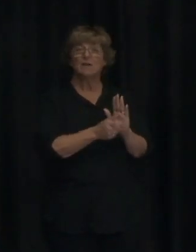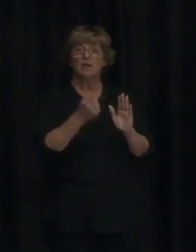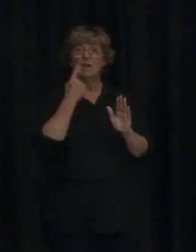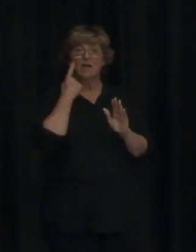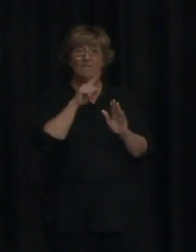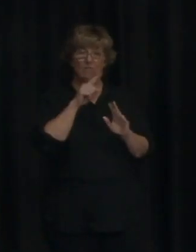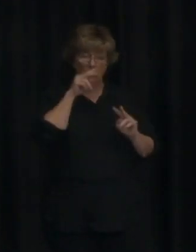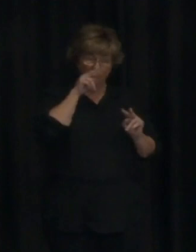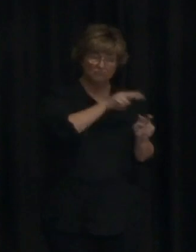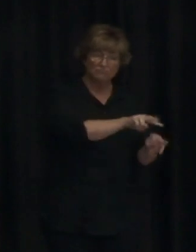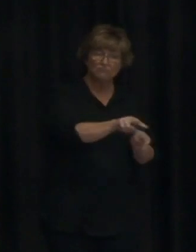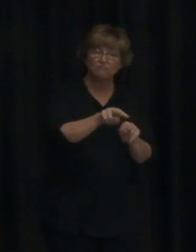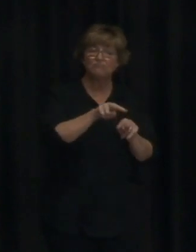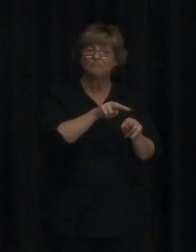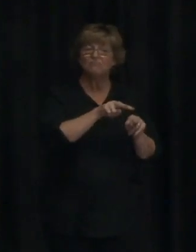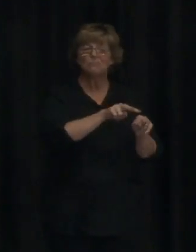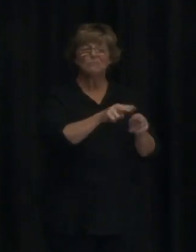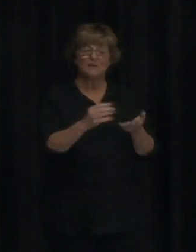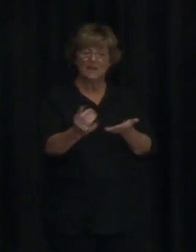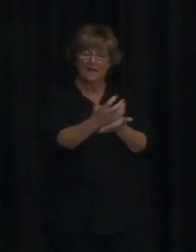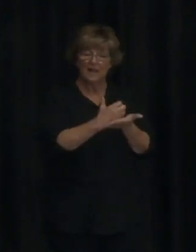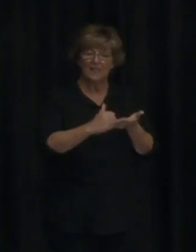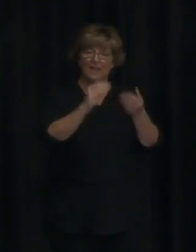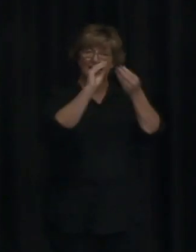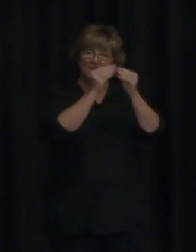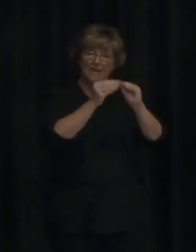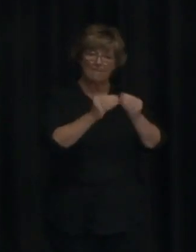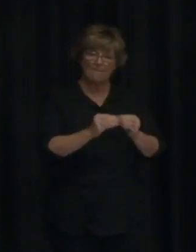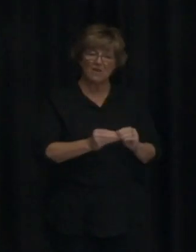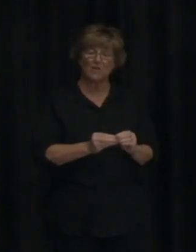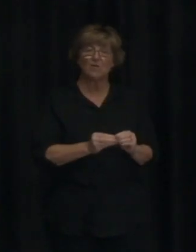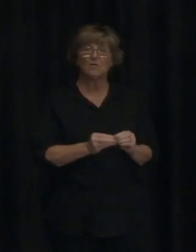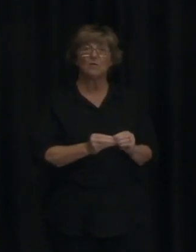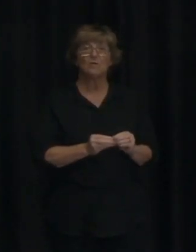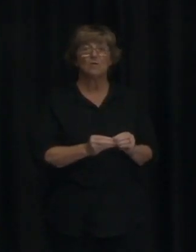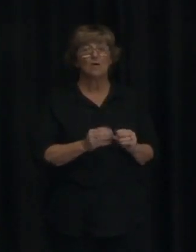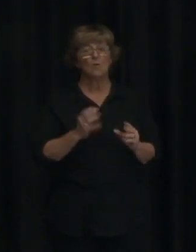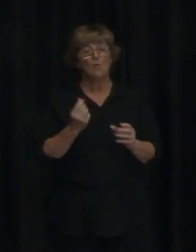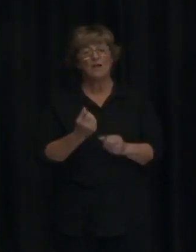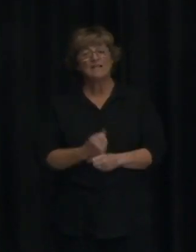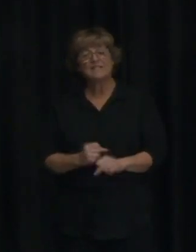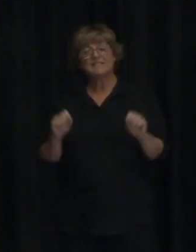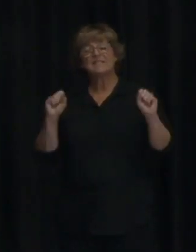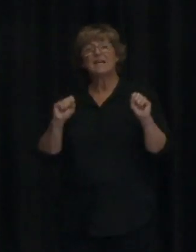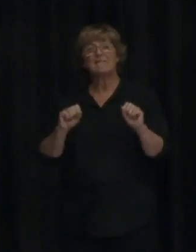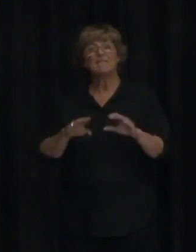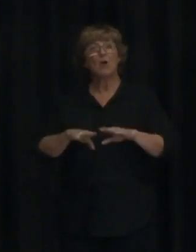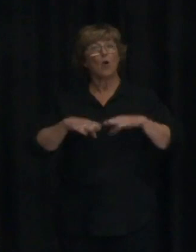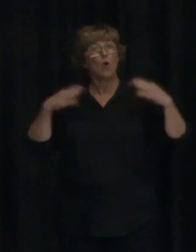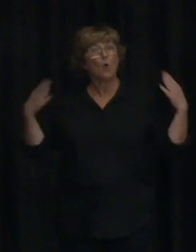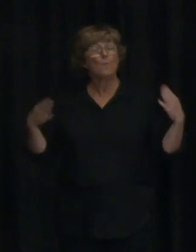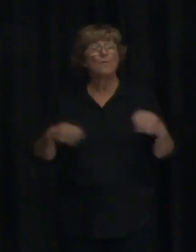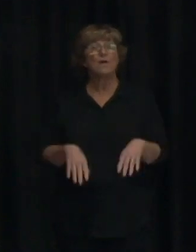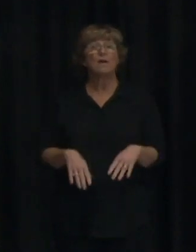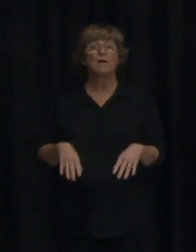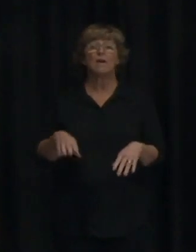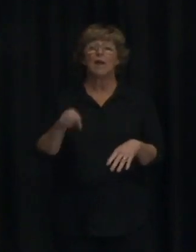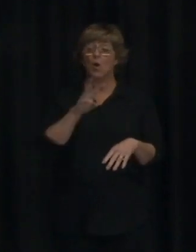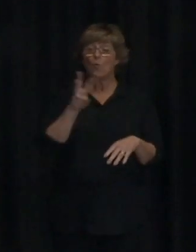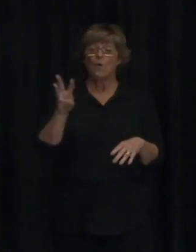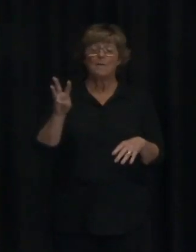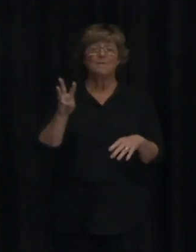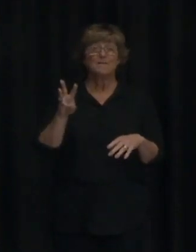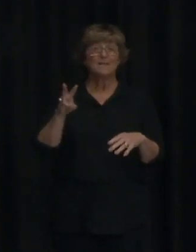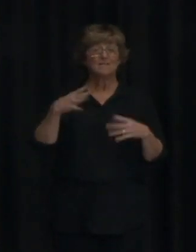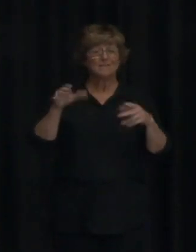and oversight and data collection. We put a safely reopening schools hub website up as well a few